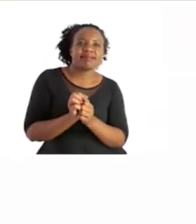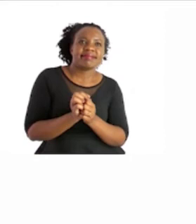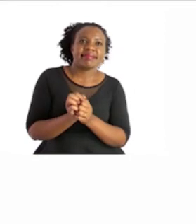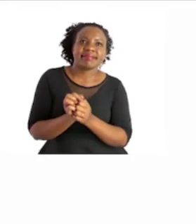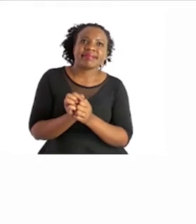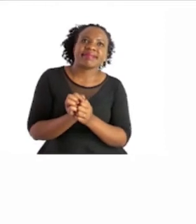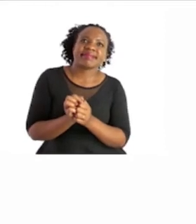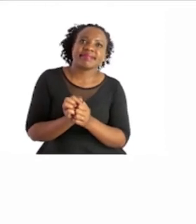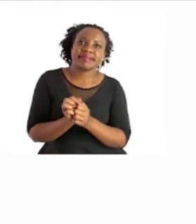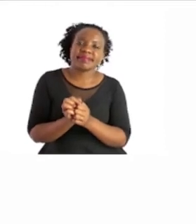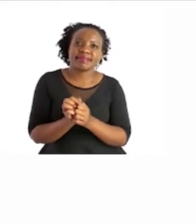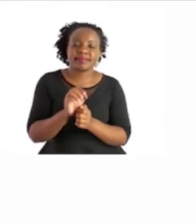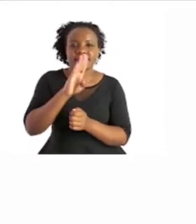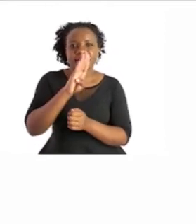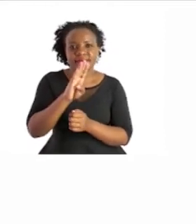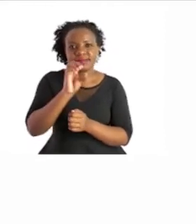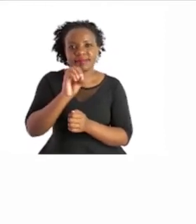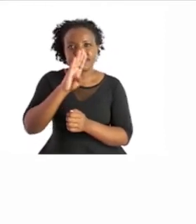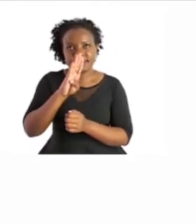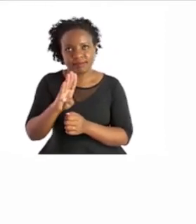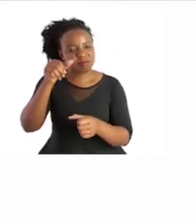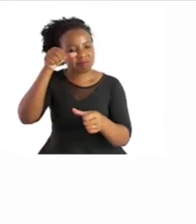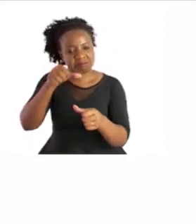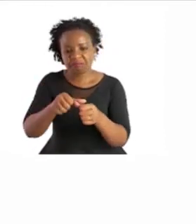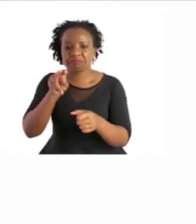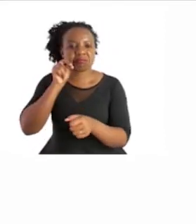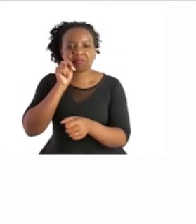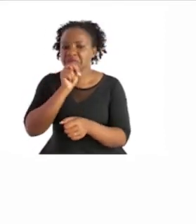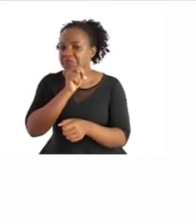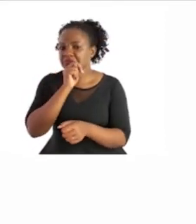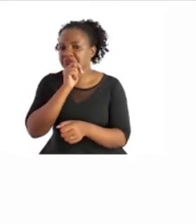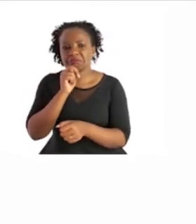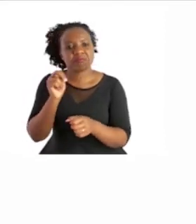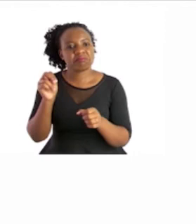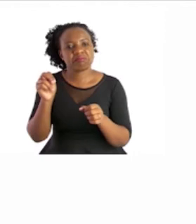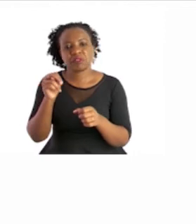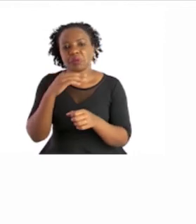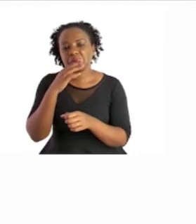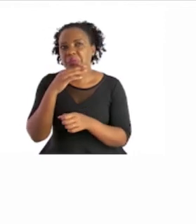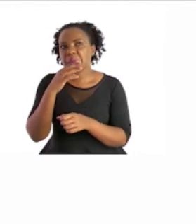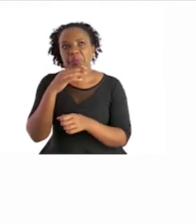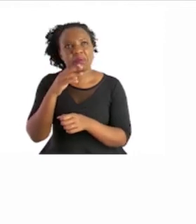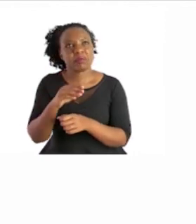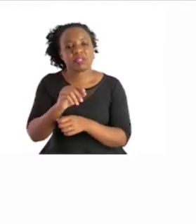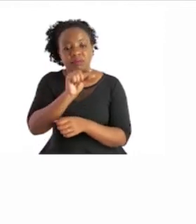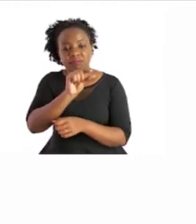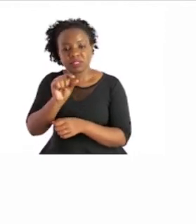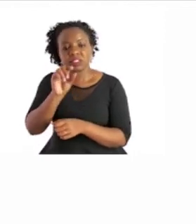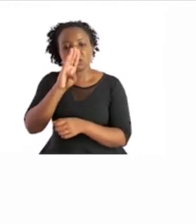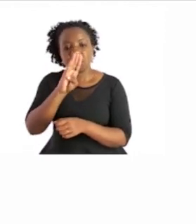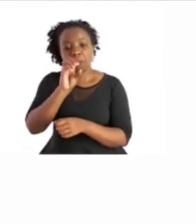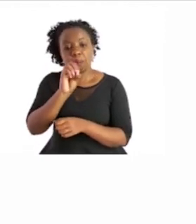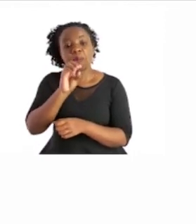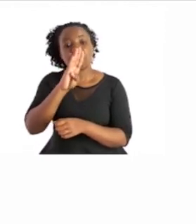It says, Bob cannot remember nouns. That word Bob there is a proper